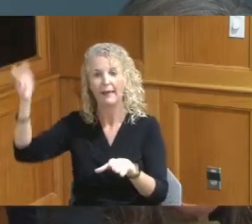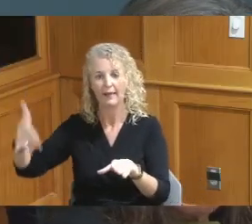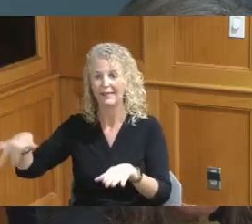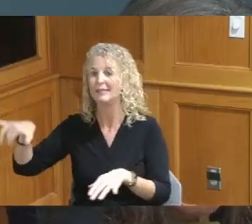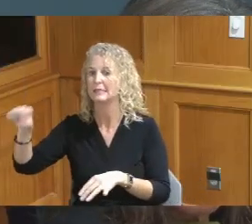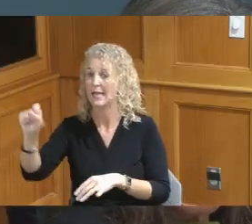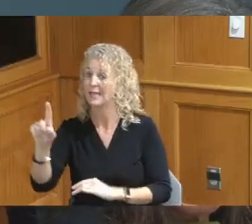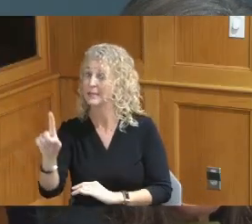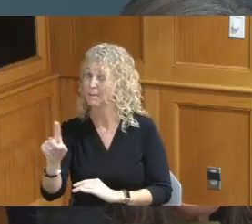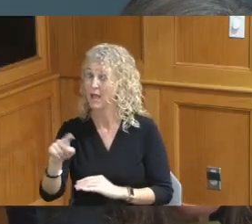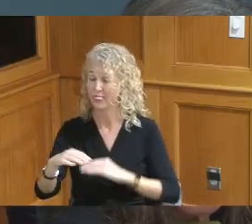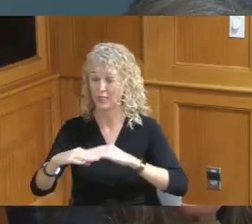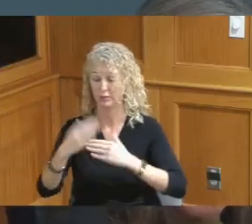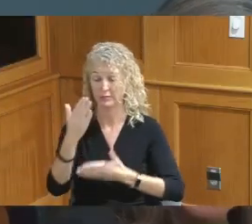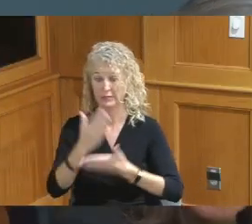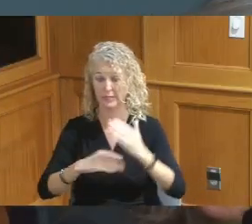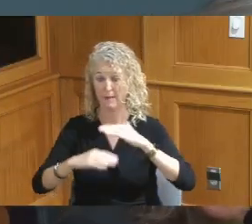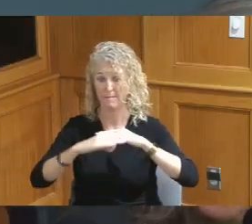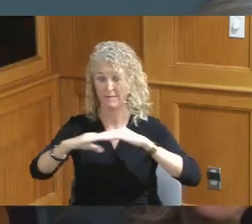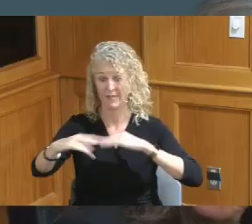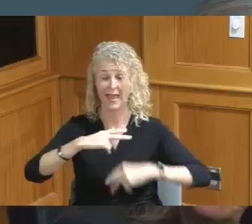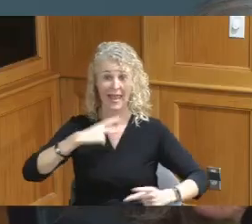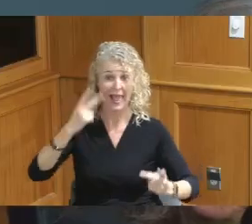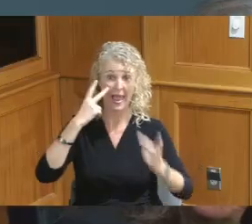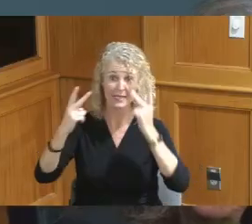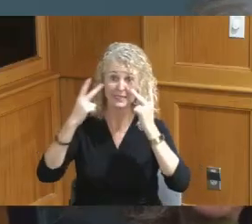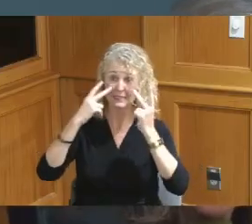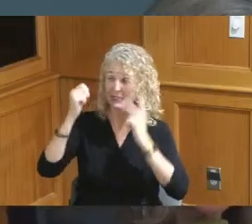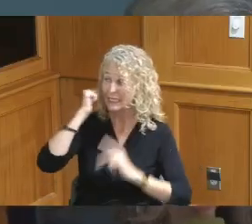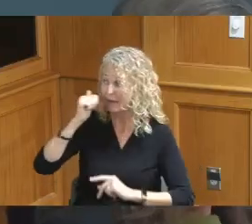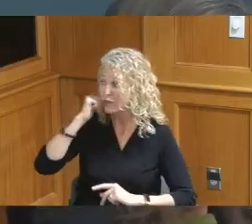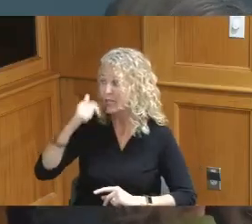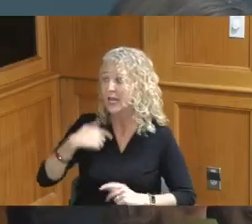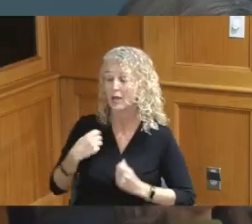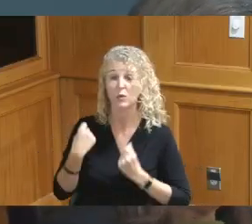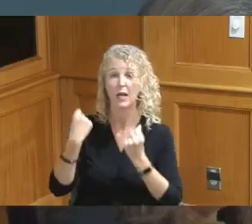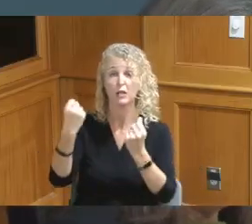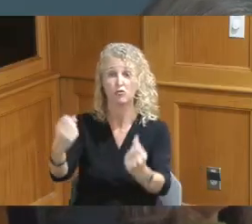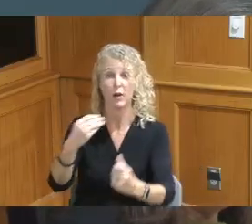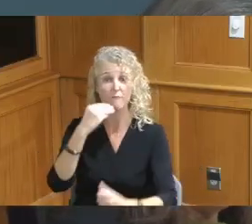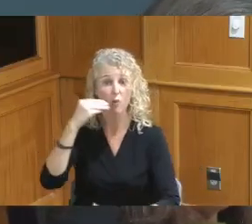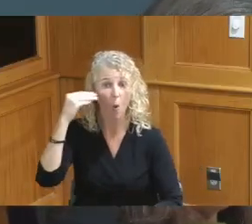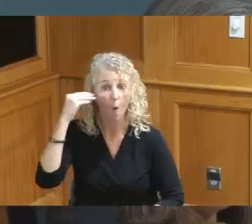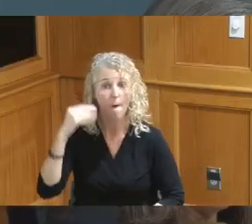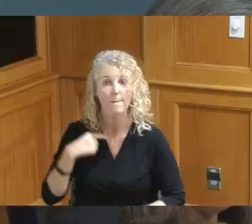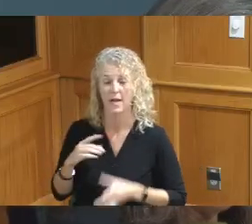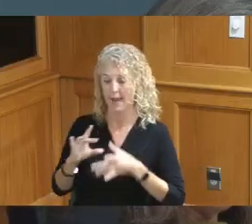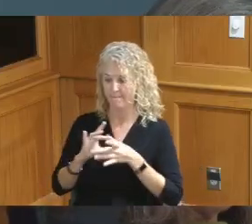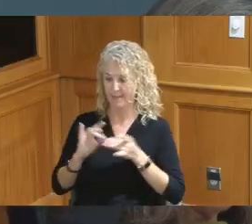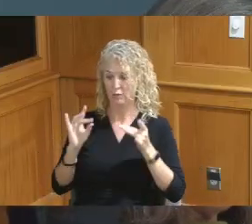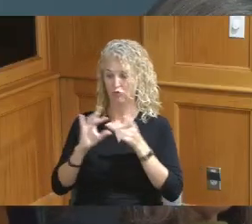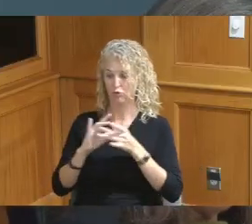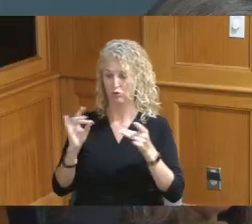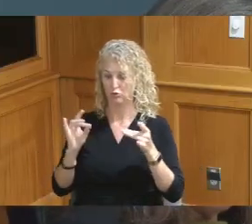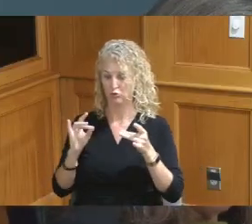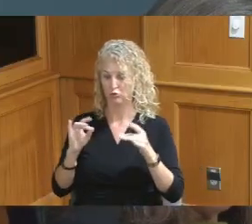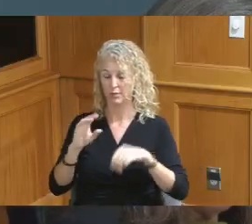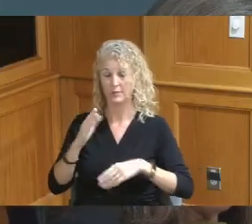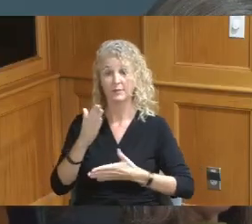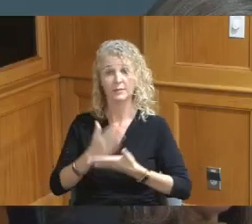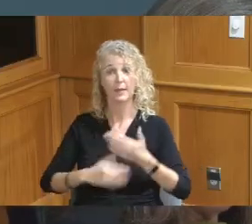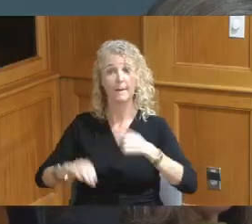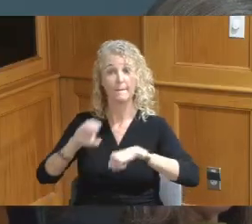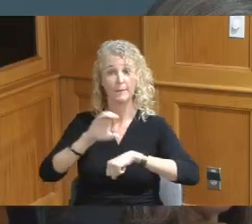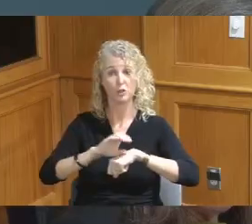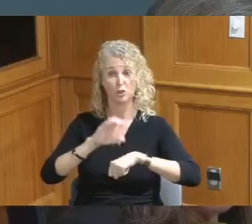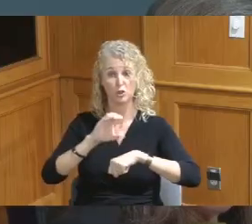but there is flat land. I see it every day when I go home. And I had mentioned about there are some churches that